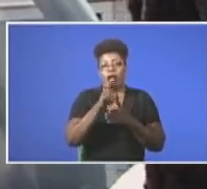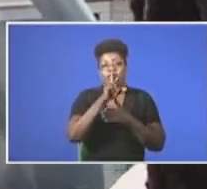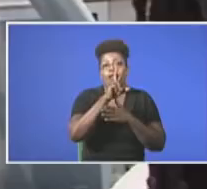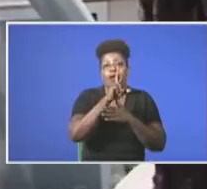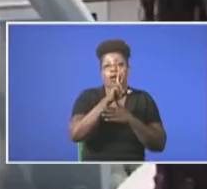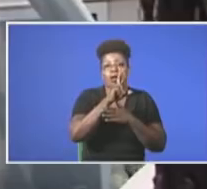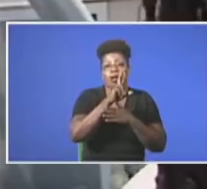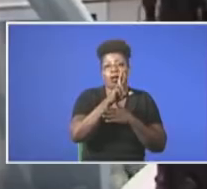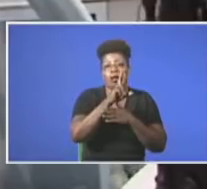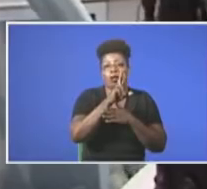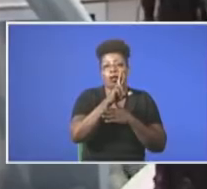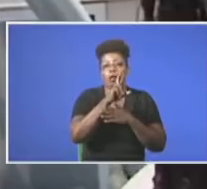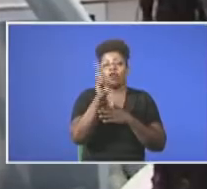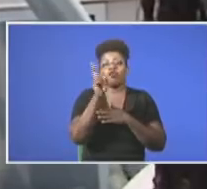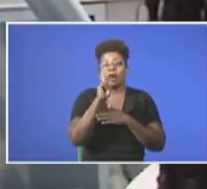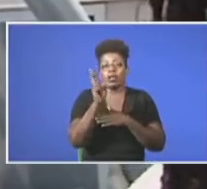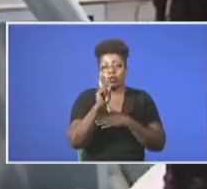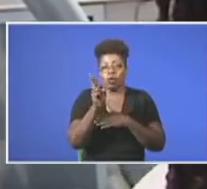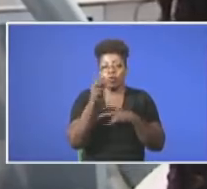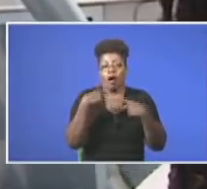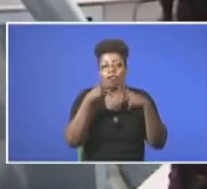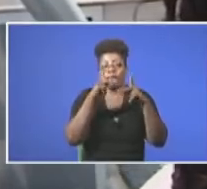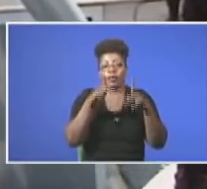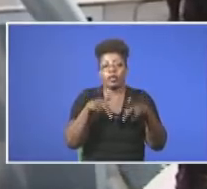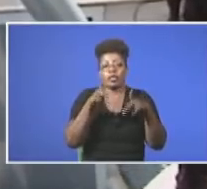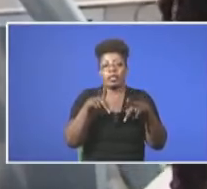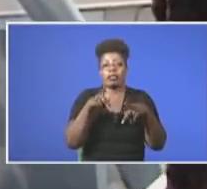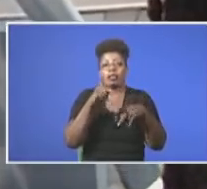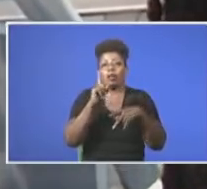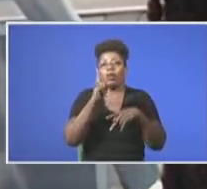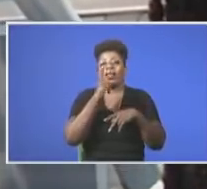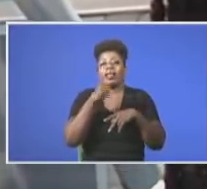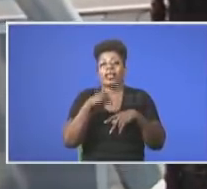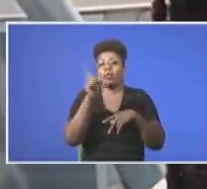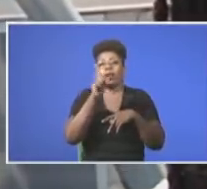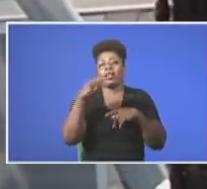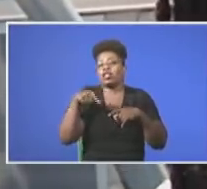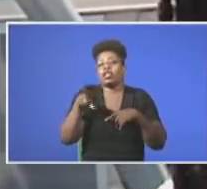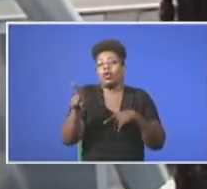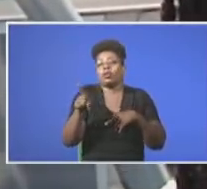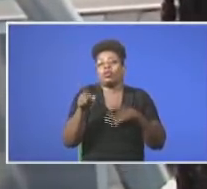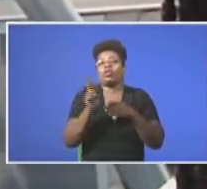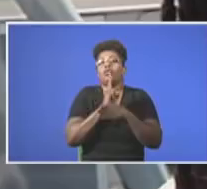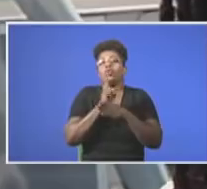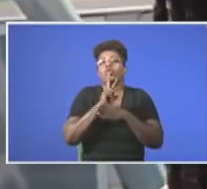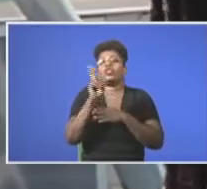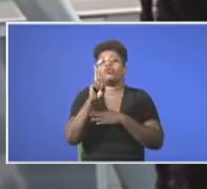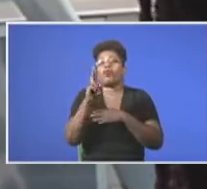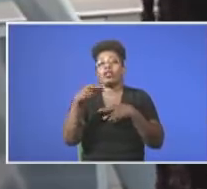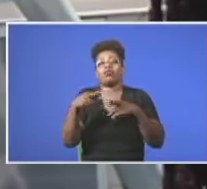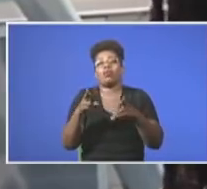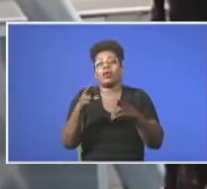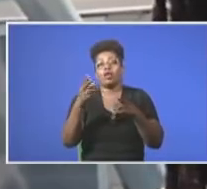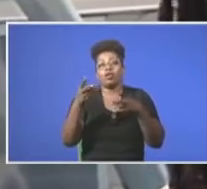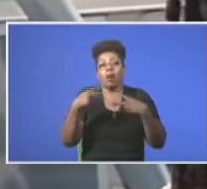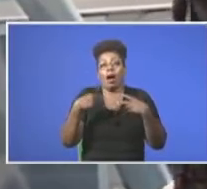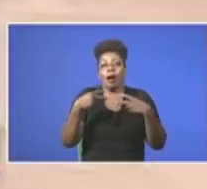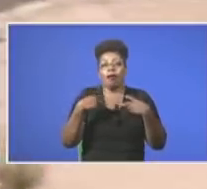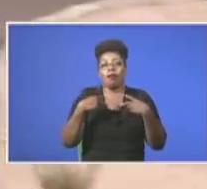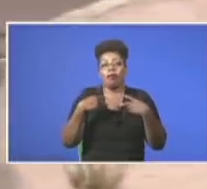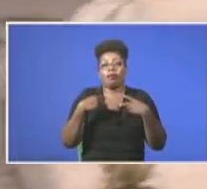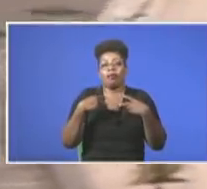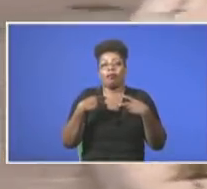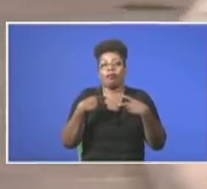facilities because you have persons like a lady, where can she go to use a restroom? You have guys